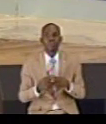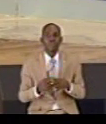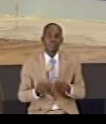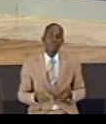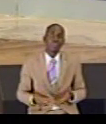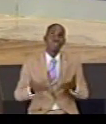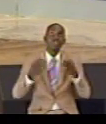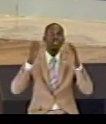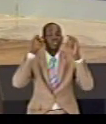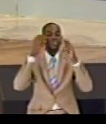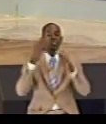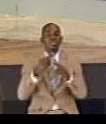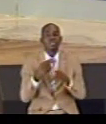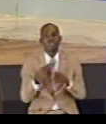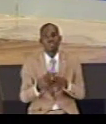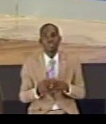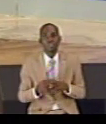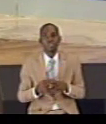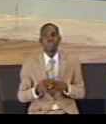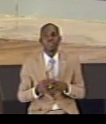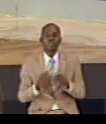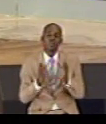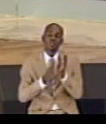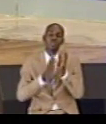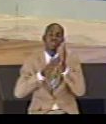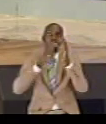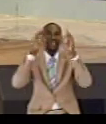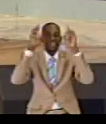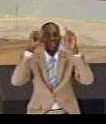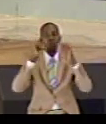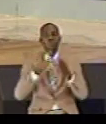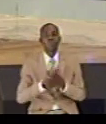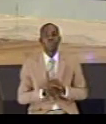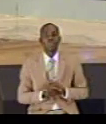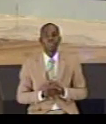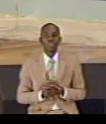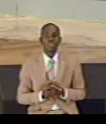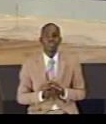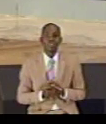Magnify him. Praise him.